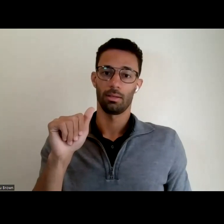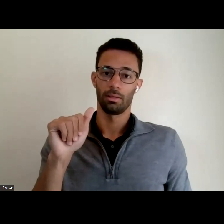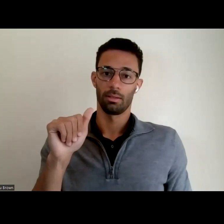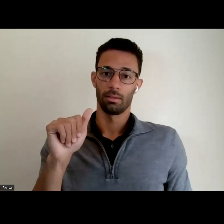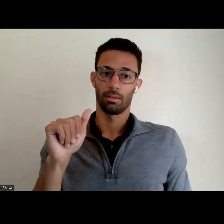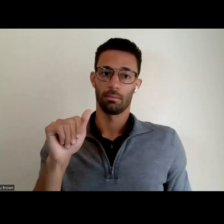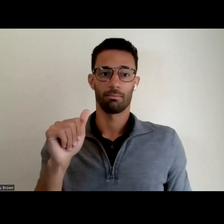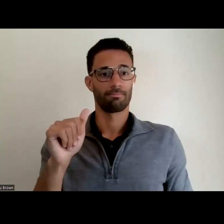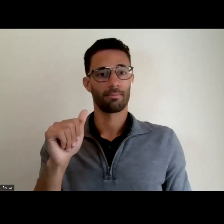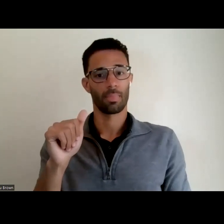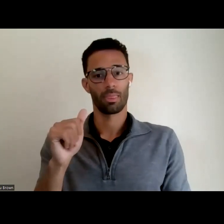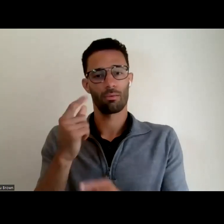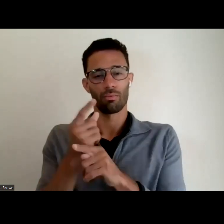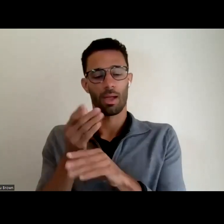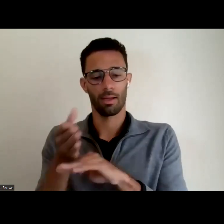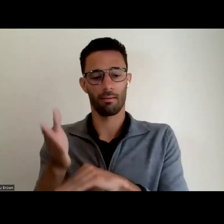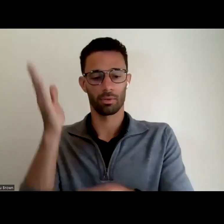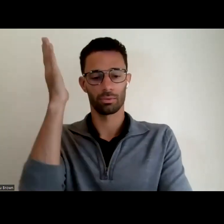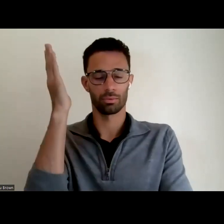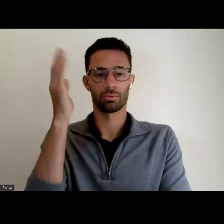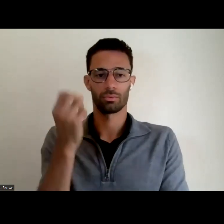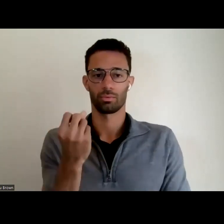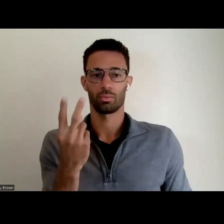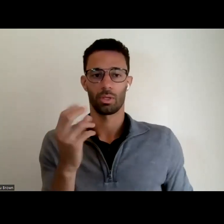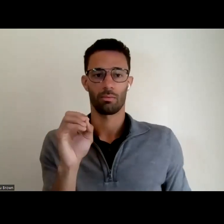little afternoon, right? 12:02.